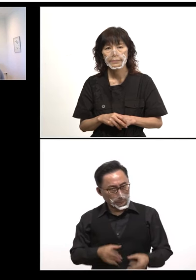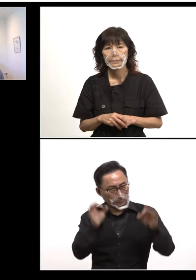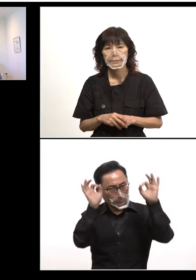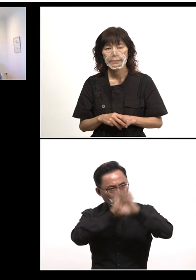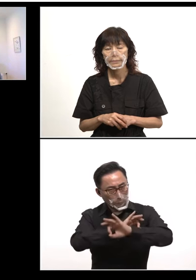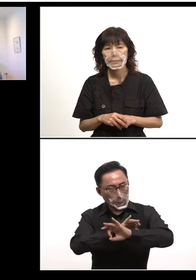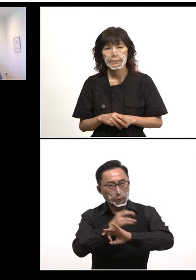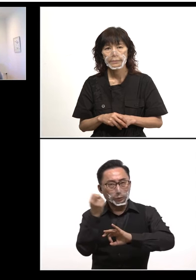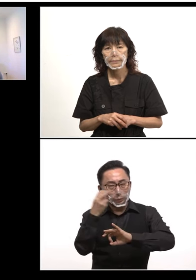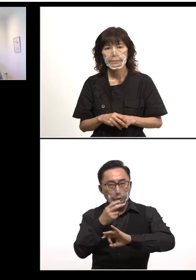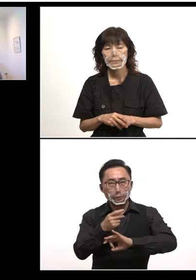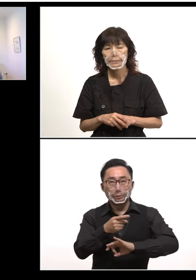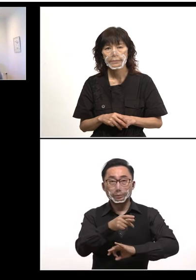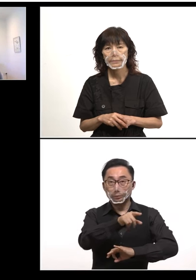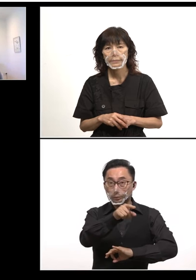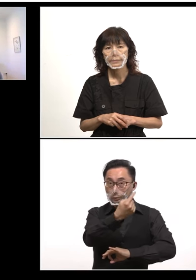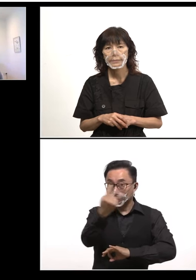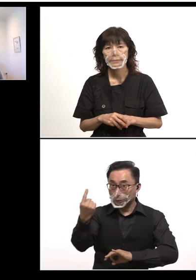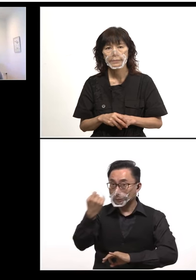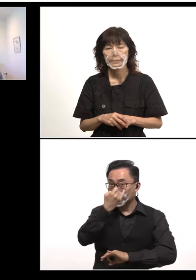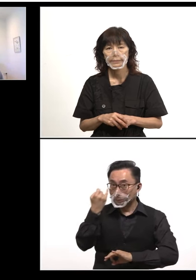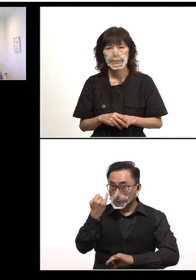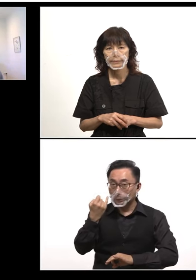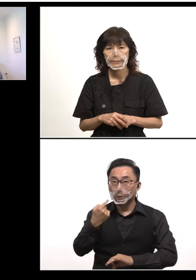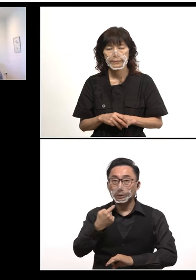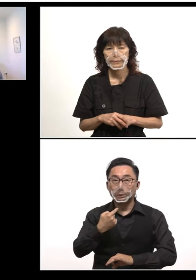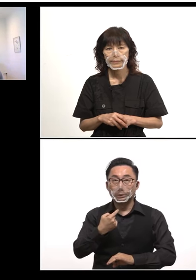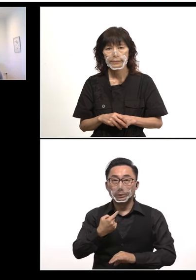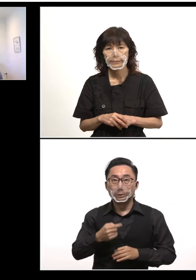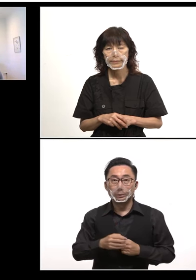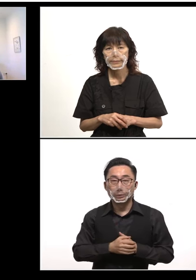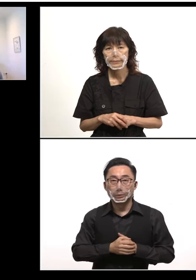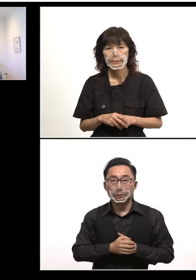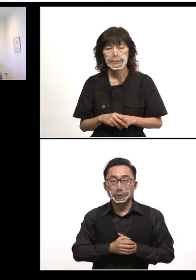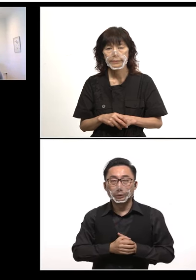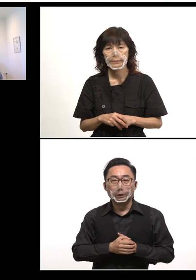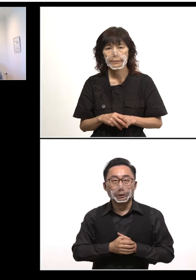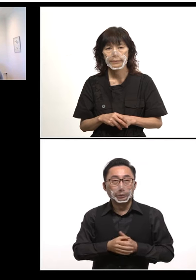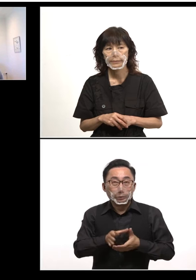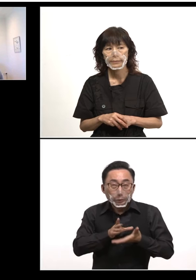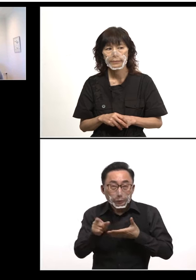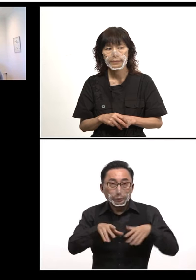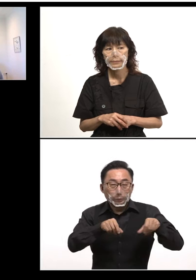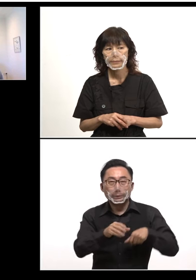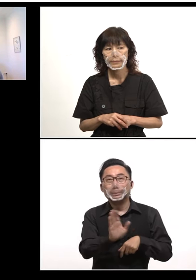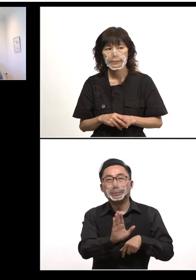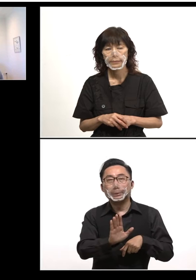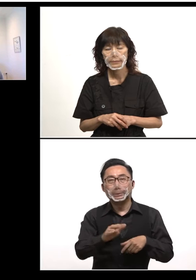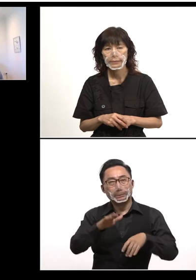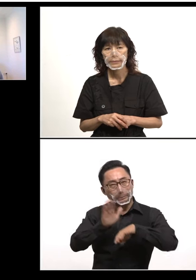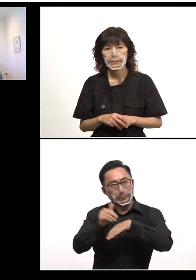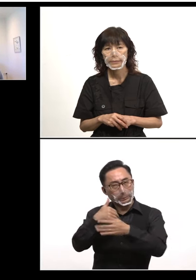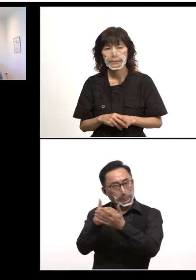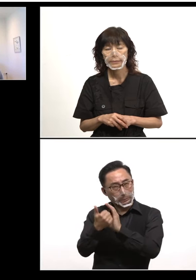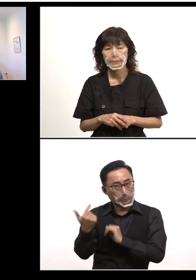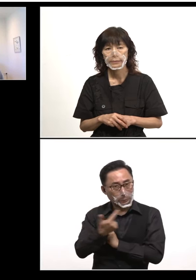who is blind is, that's their only talent. So this changed about 20, 25 years ago.